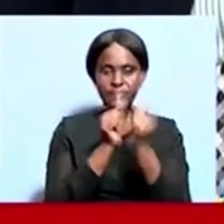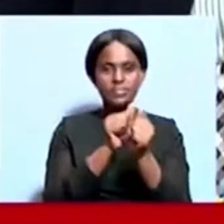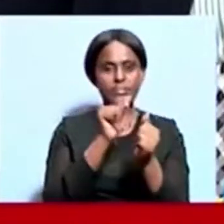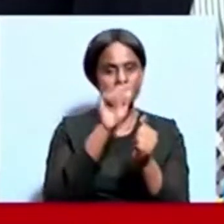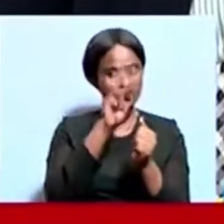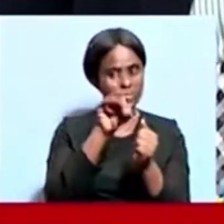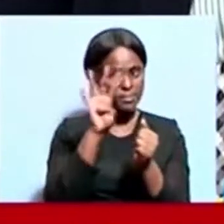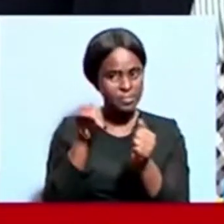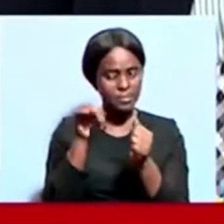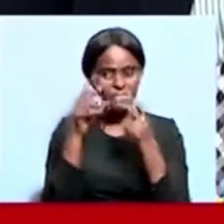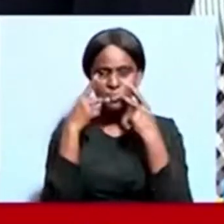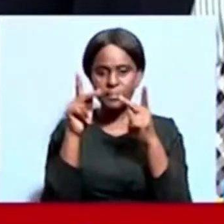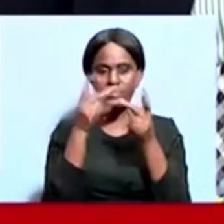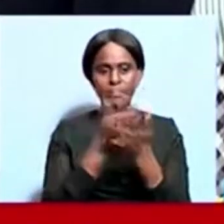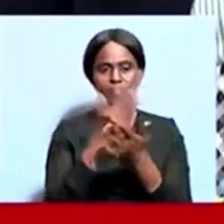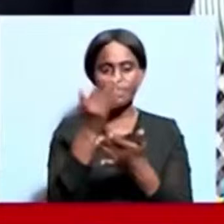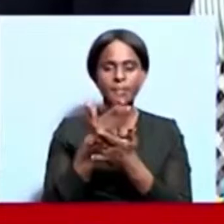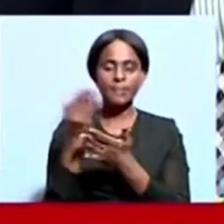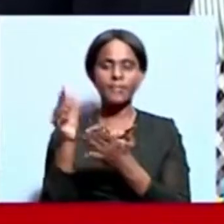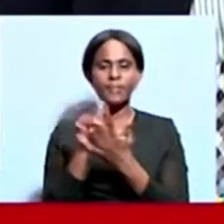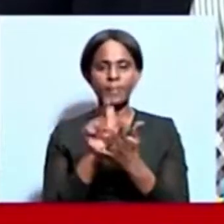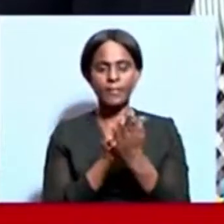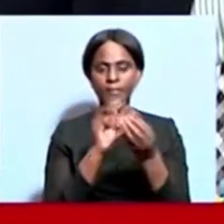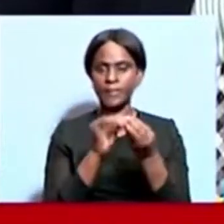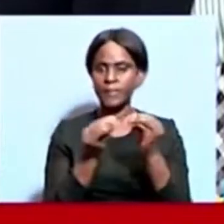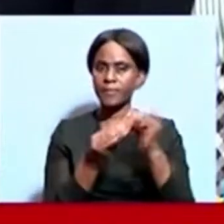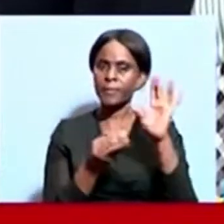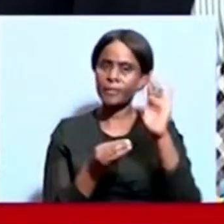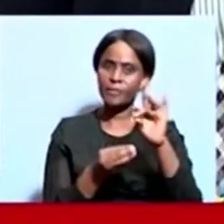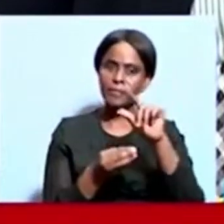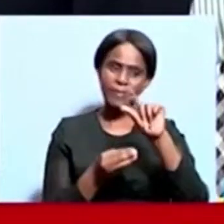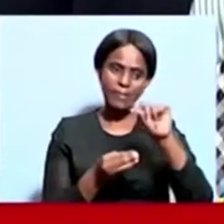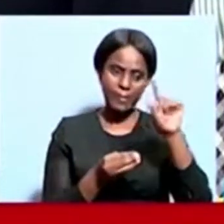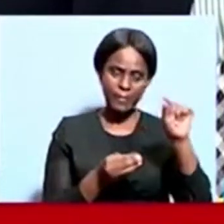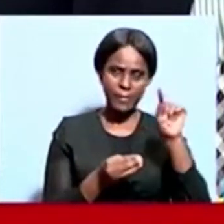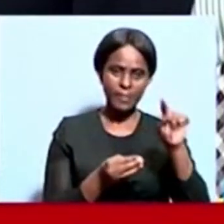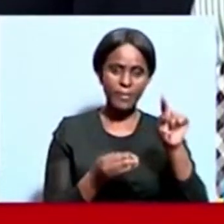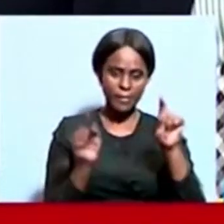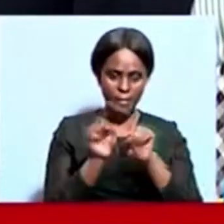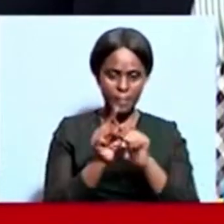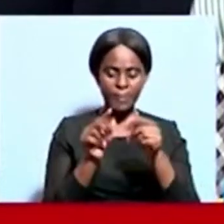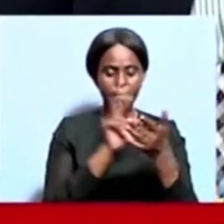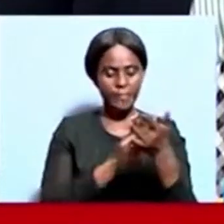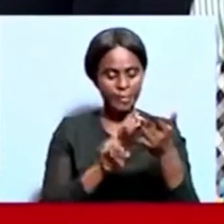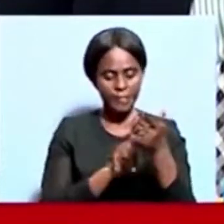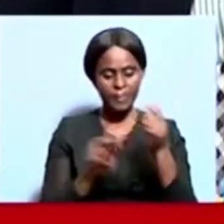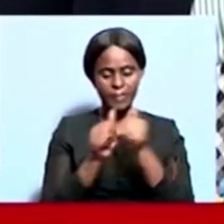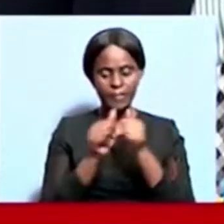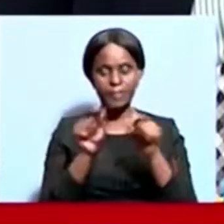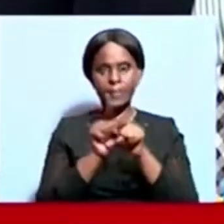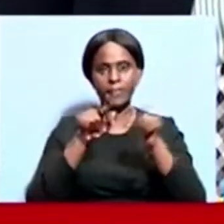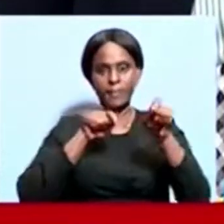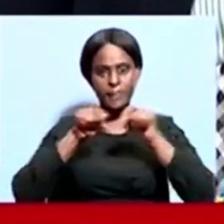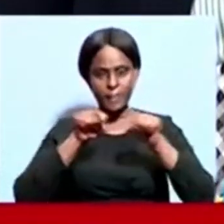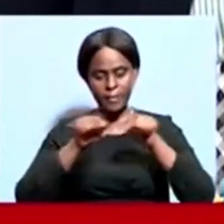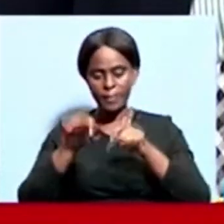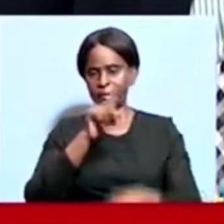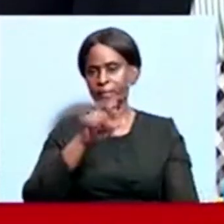44 of the Public Procurement Act, number 8 of 2020, as read together with Regulation